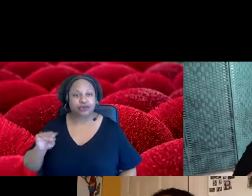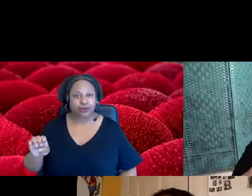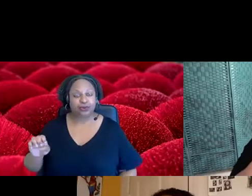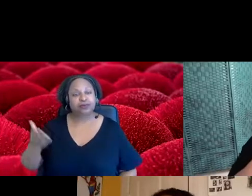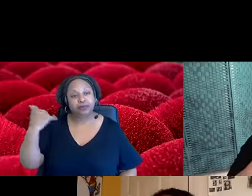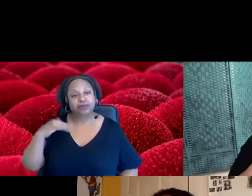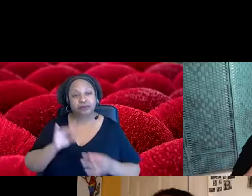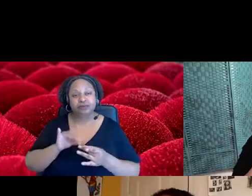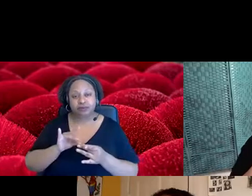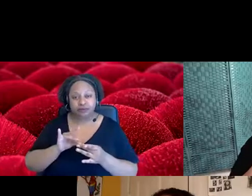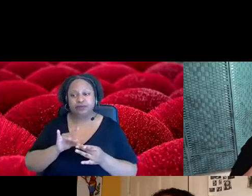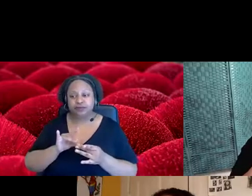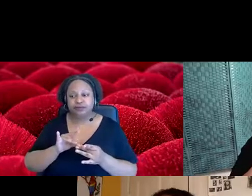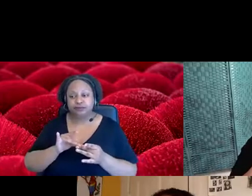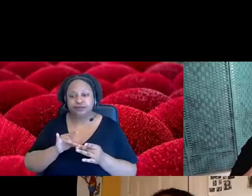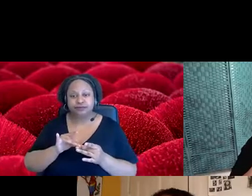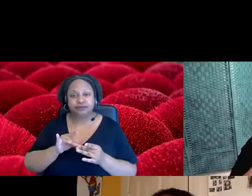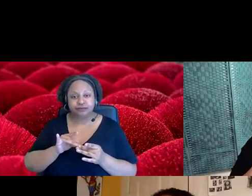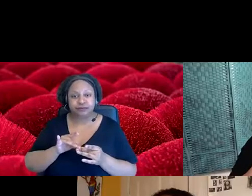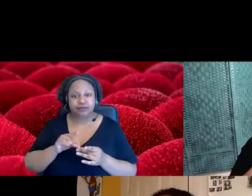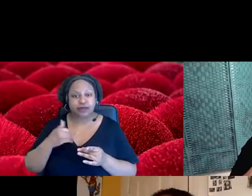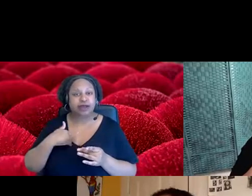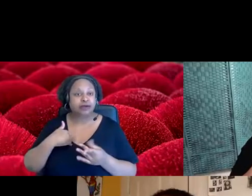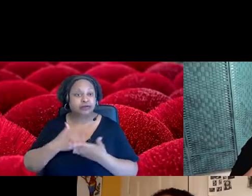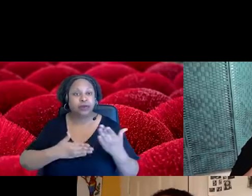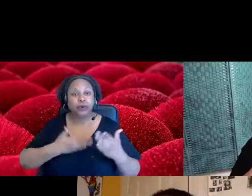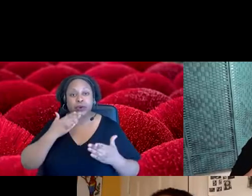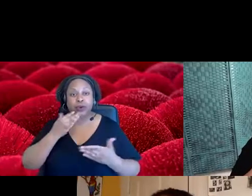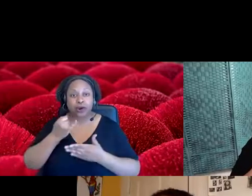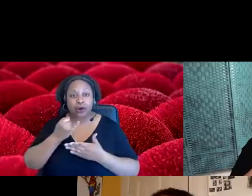there are really good arts administrators out there